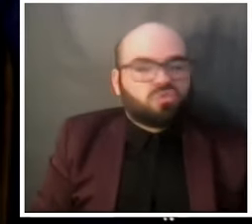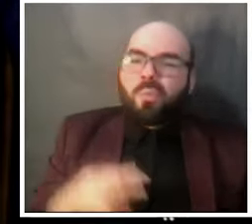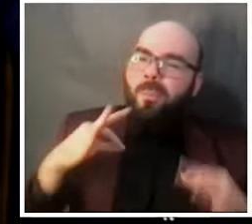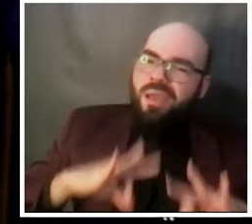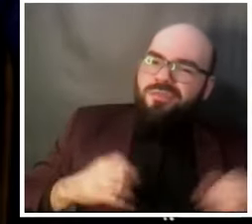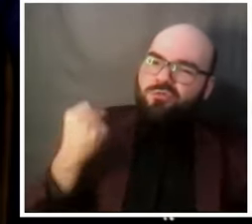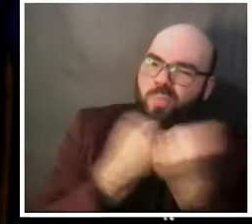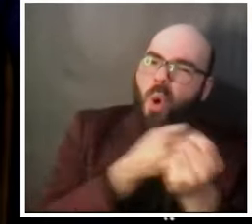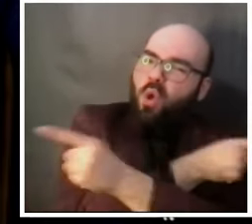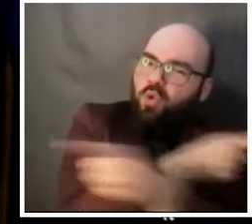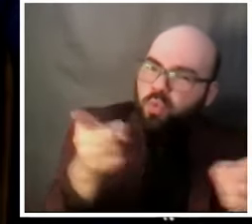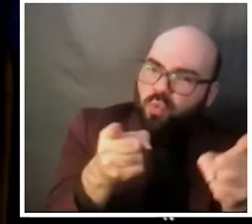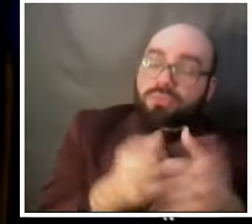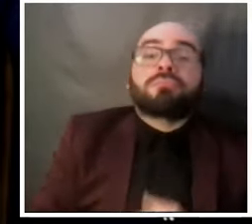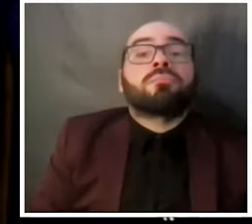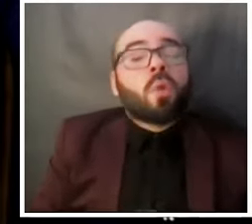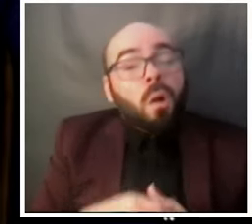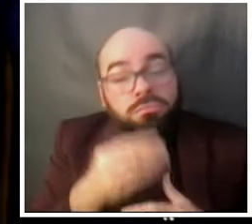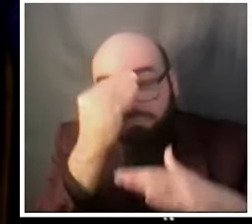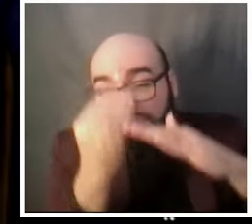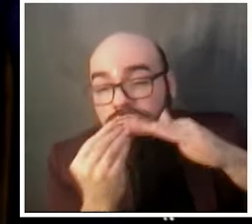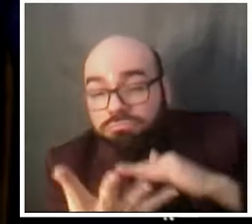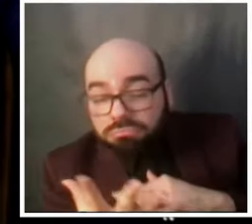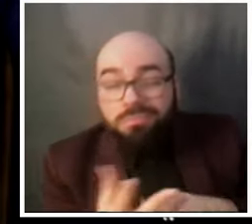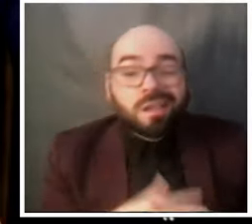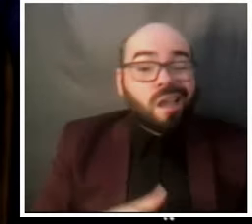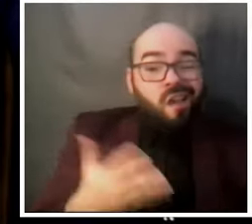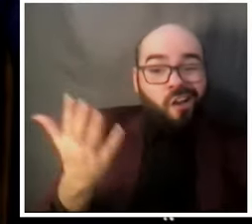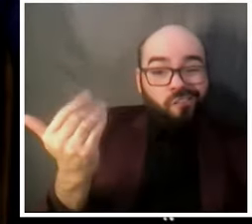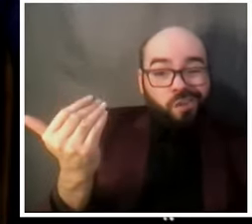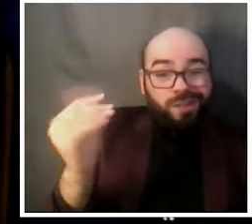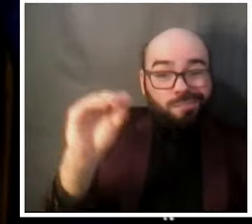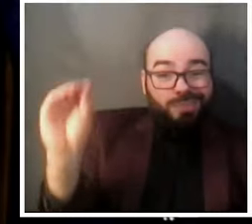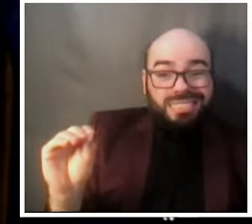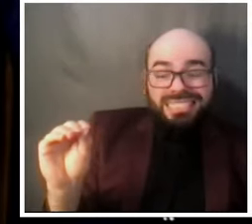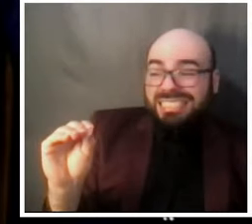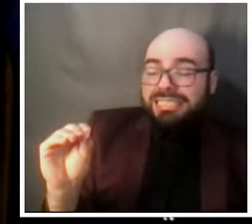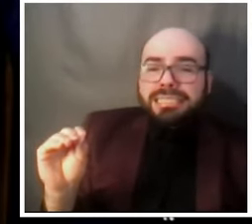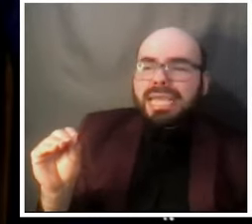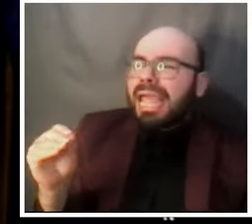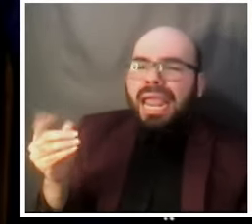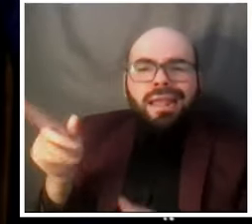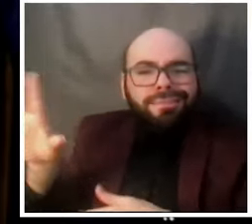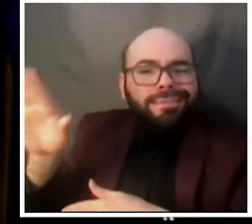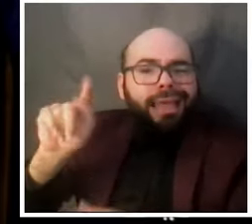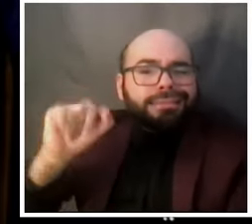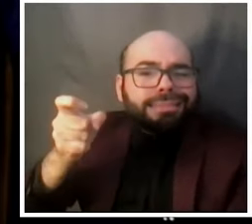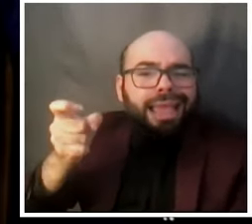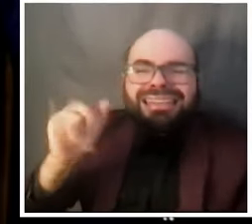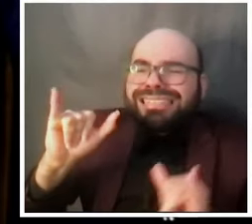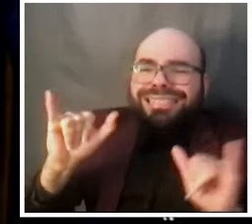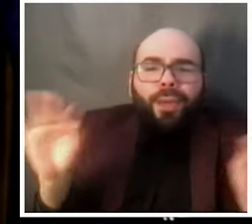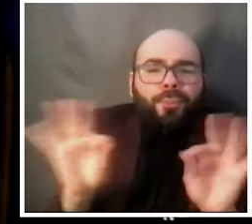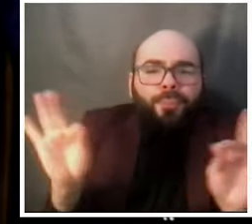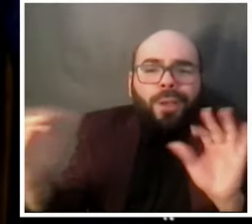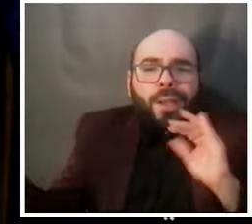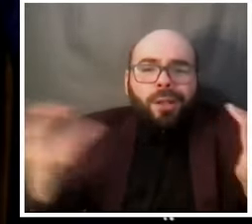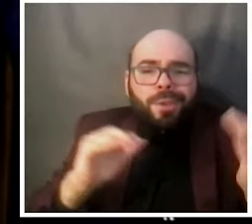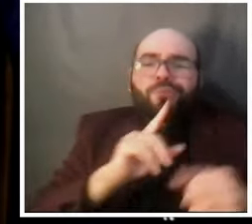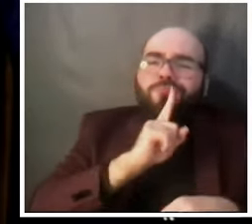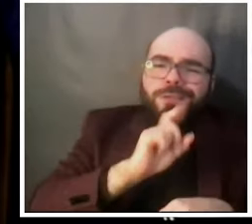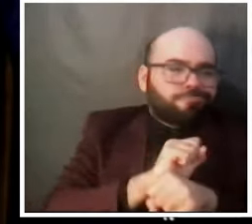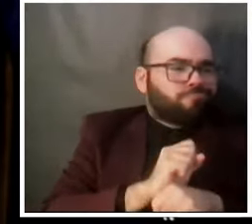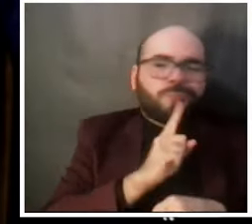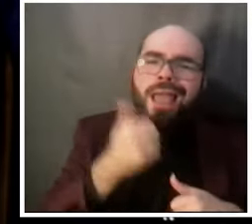And by the way, that 15% is still less than working people pay in federal taxes. It's